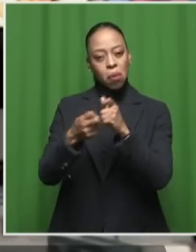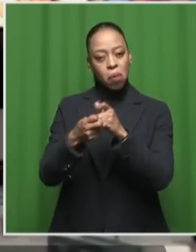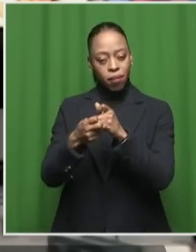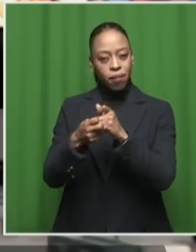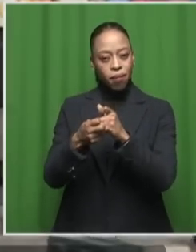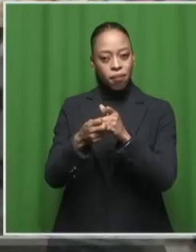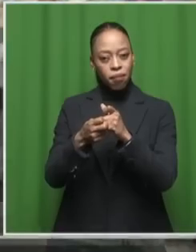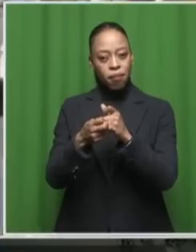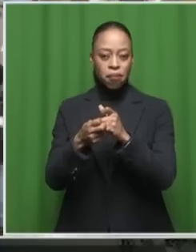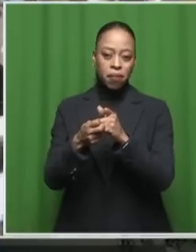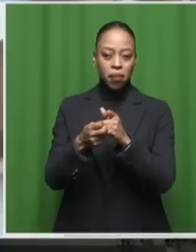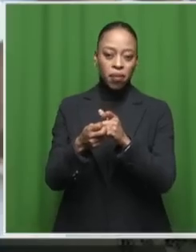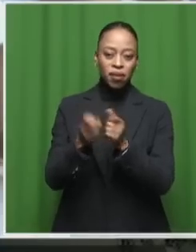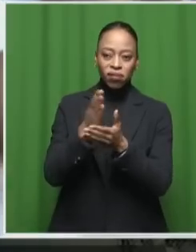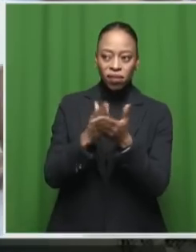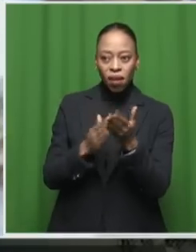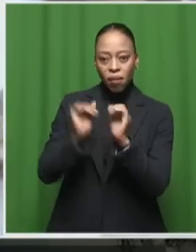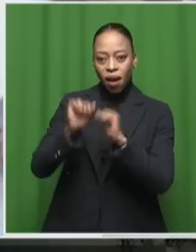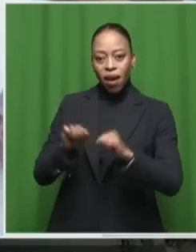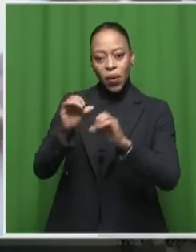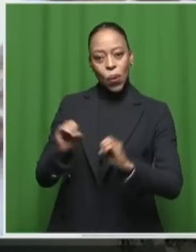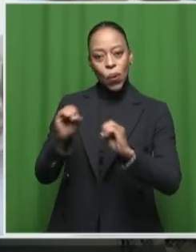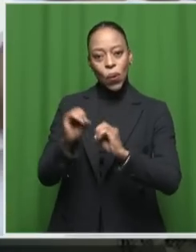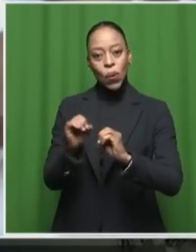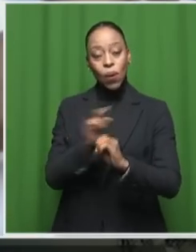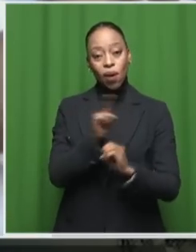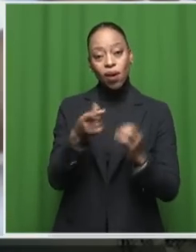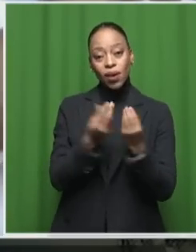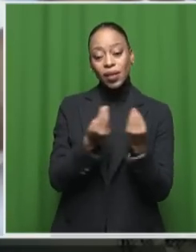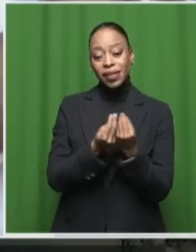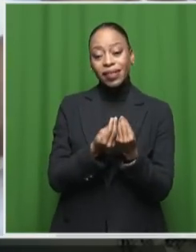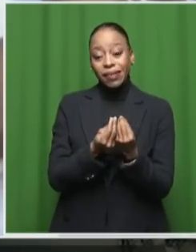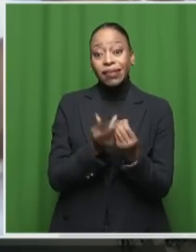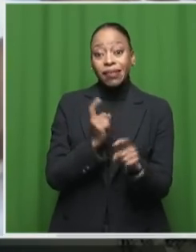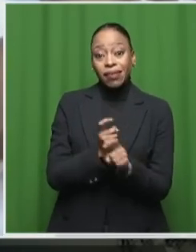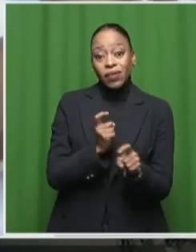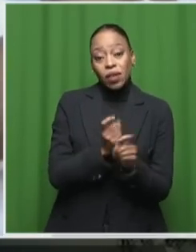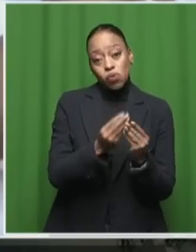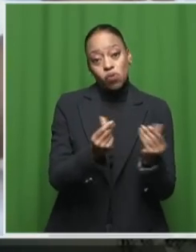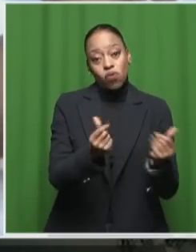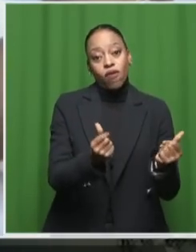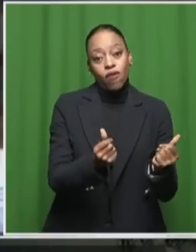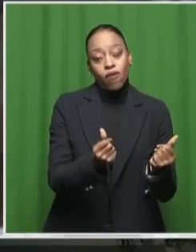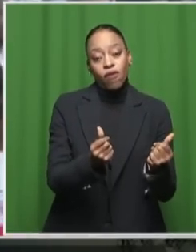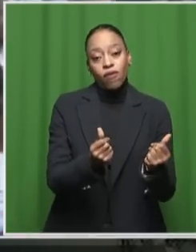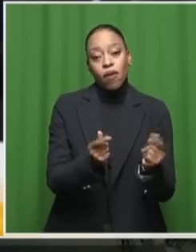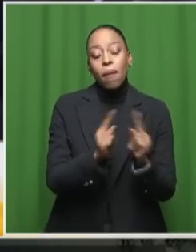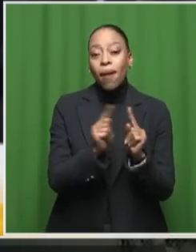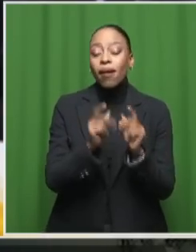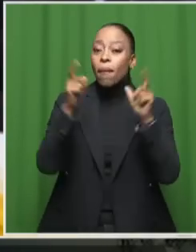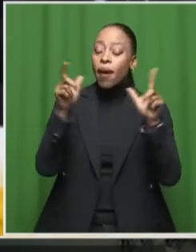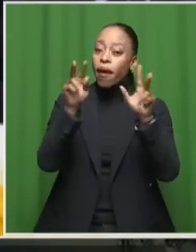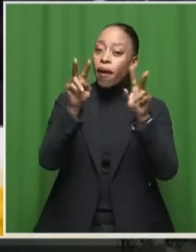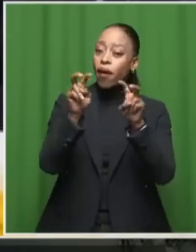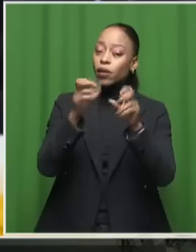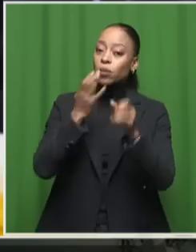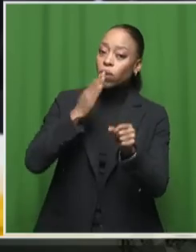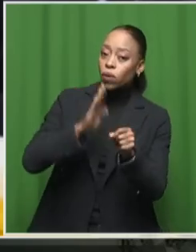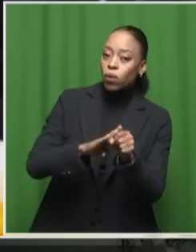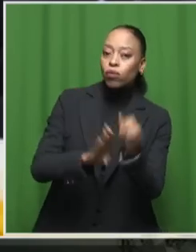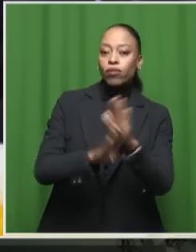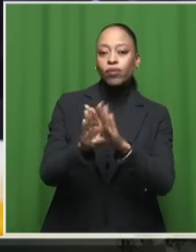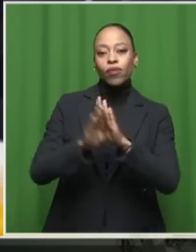may be differences of viewpoint are going to be less difficult to deal with. The big issues are a commitment to improve on the quality